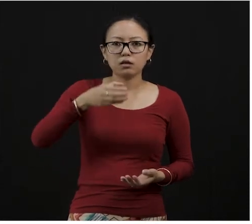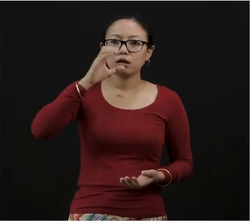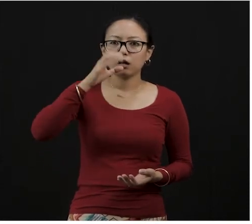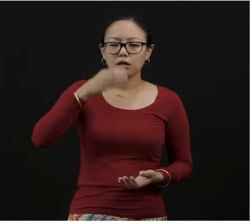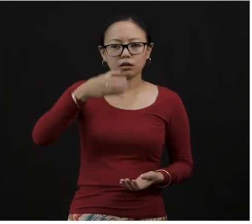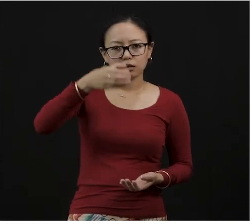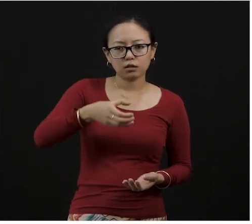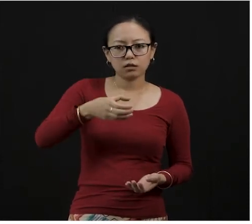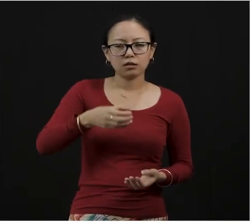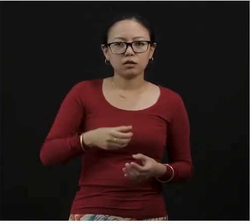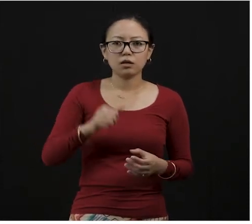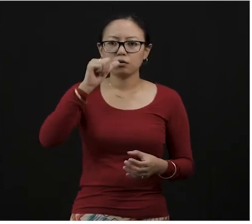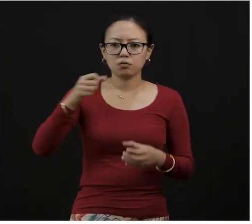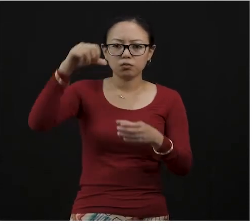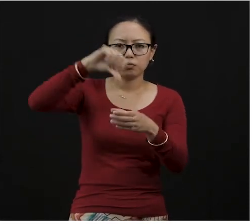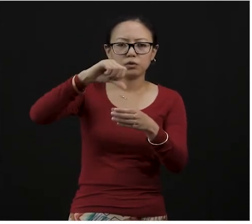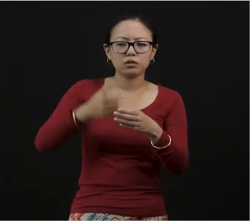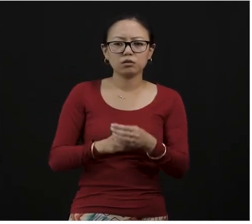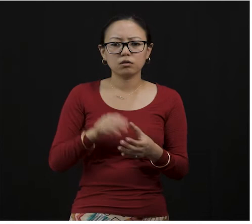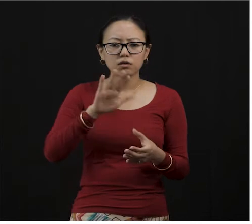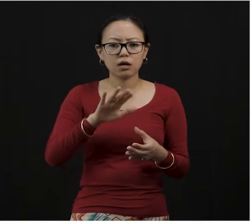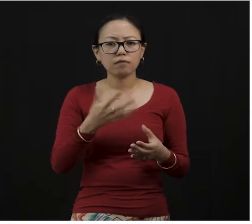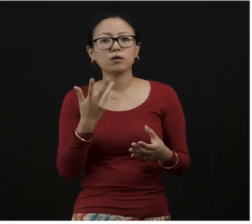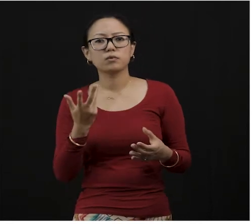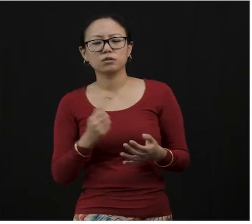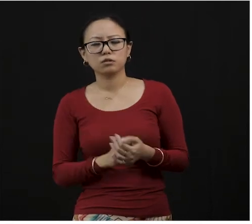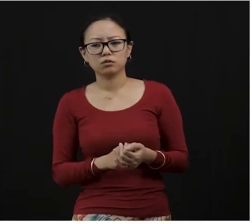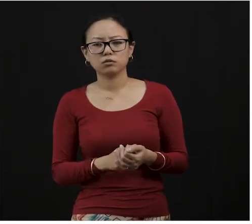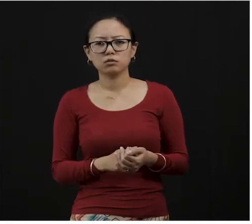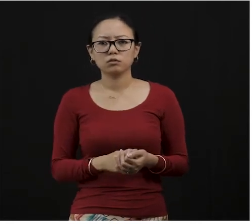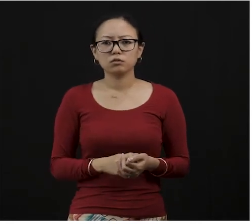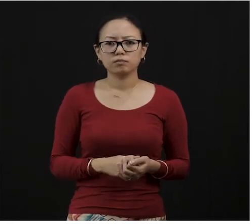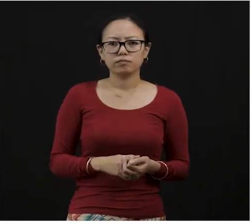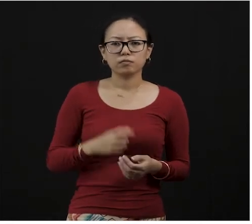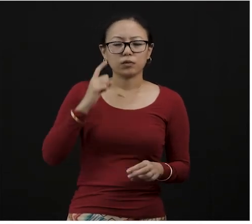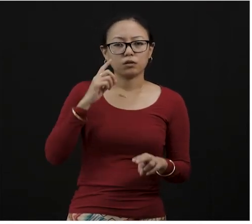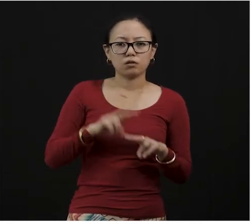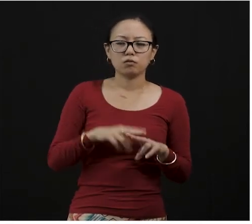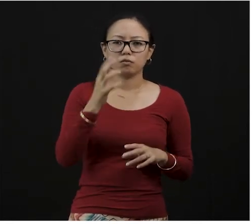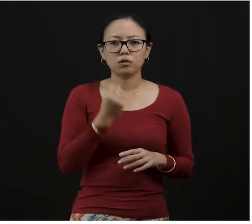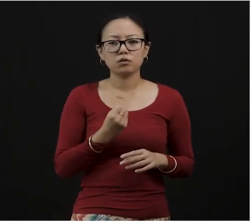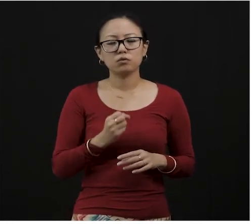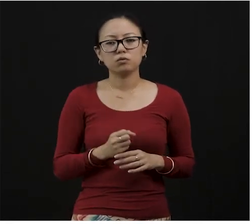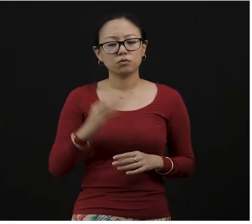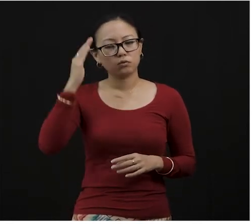use this capacity. So the standard unit for capacity are milliliter and